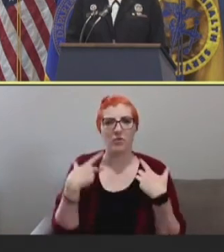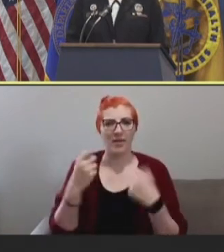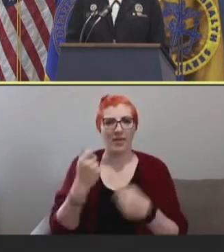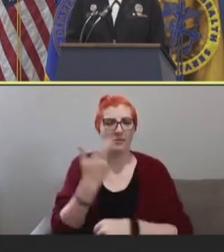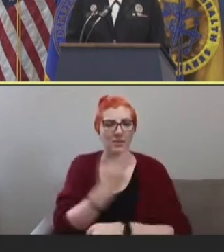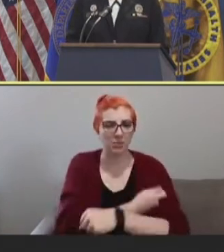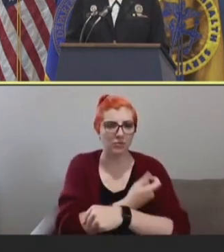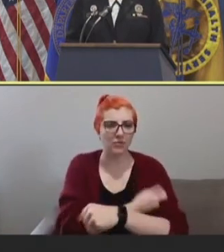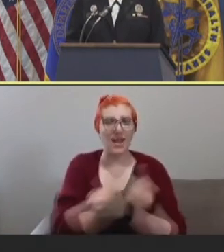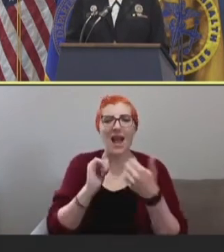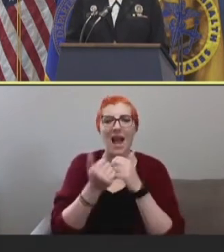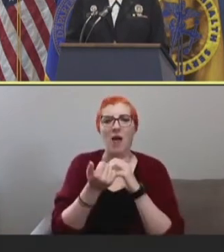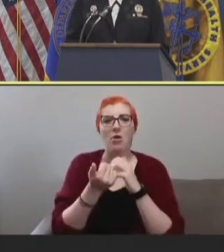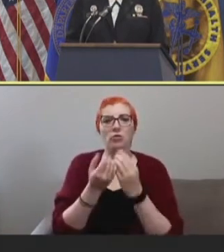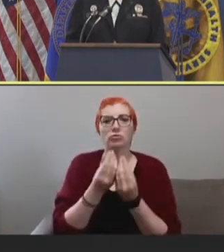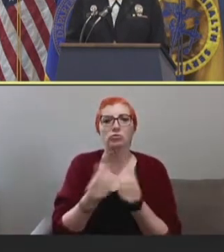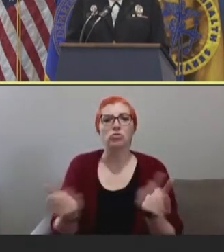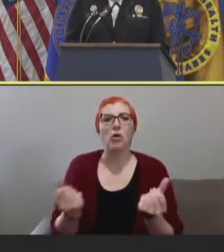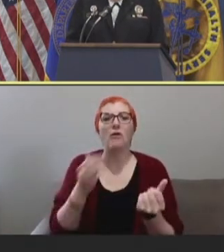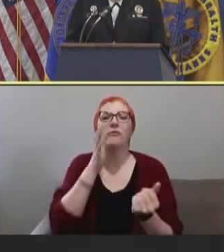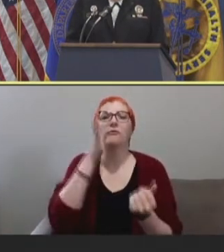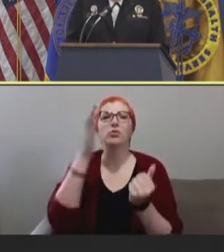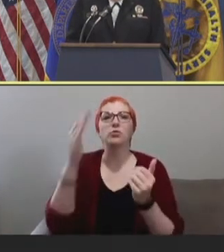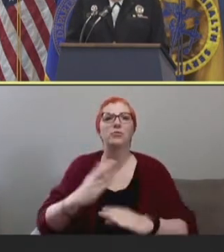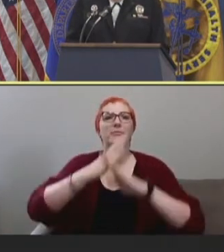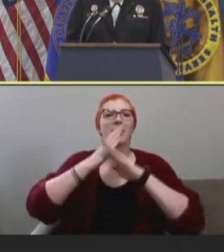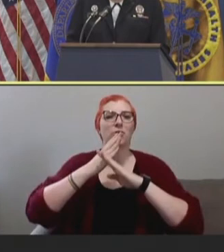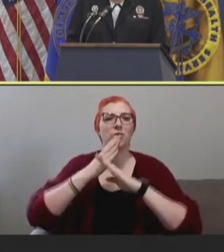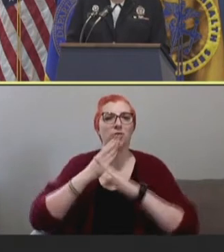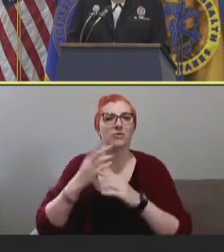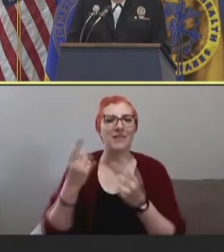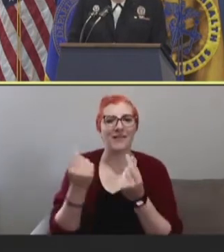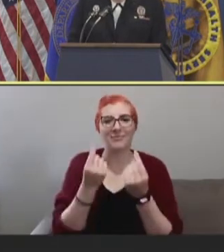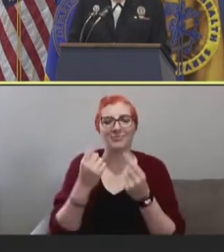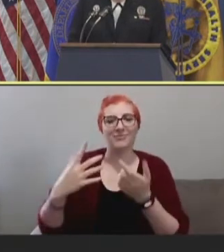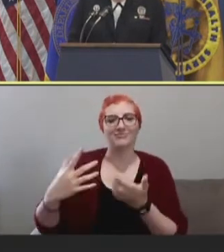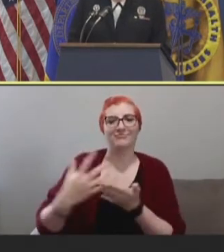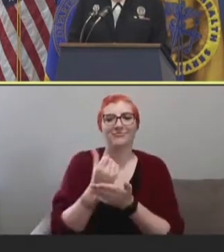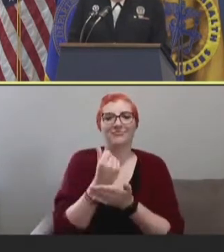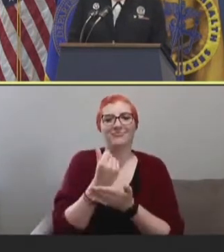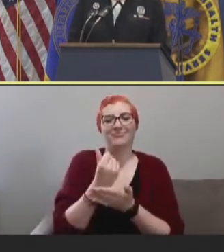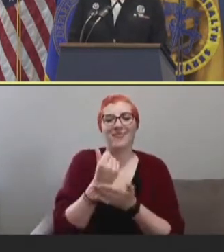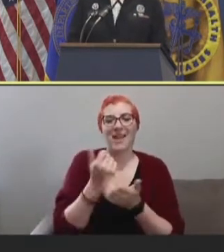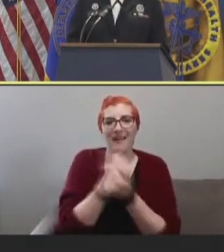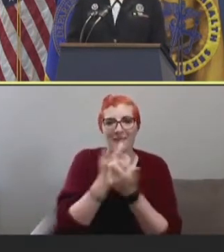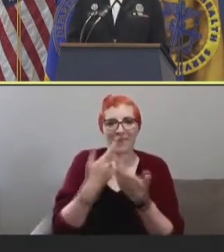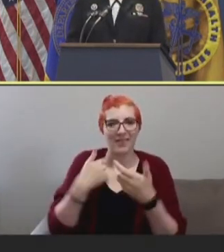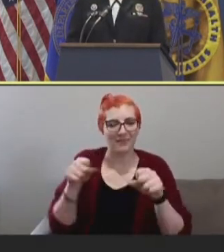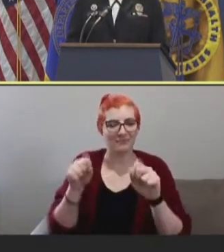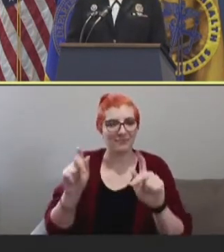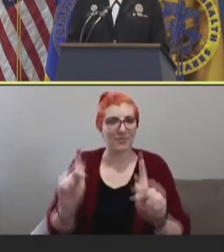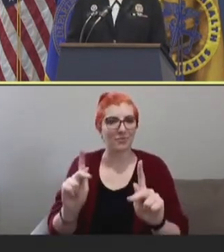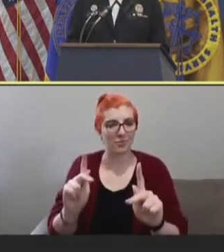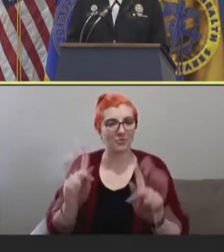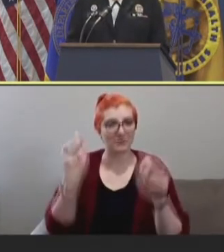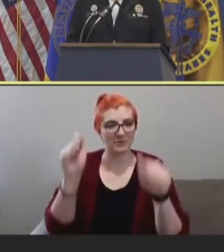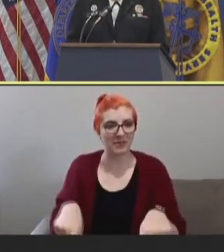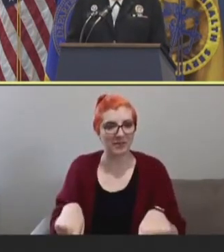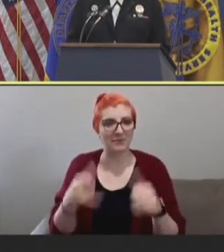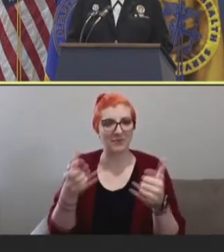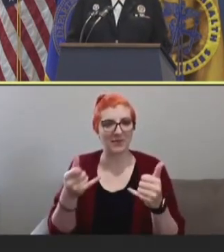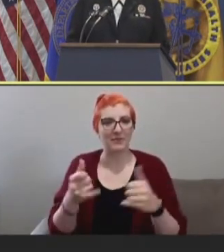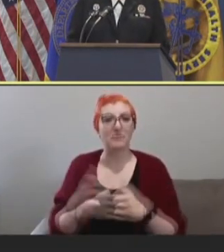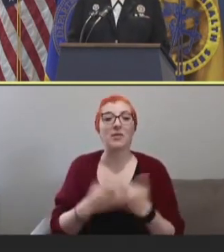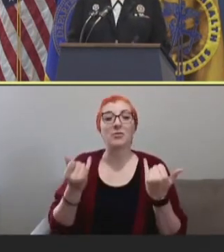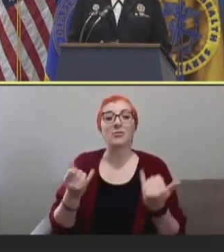make the most of the opportunities as they arise. So now I will turn to Dr. Hopkins to provide the chair's